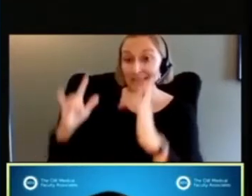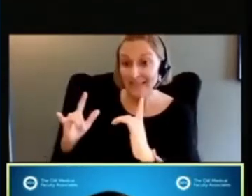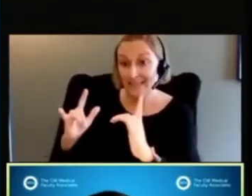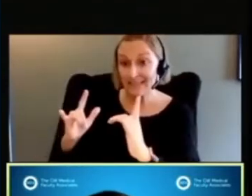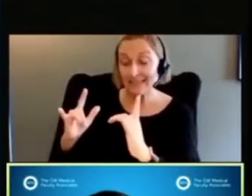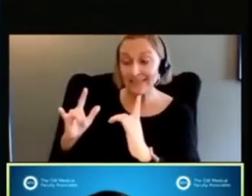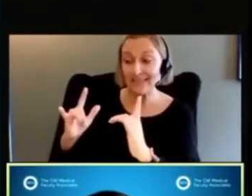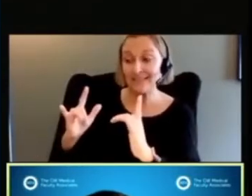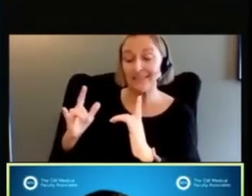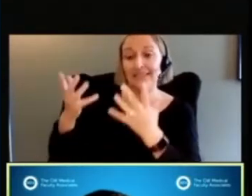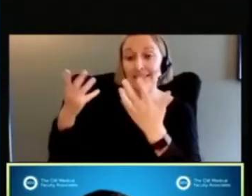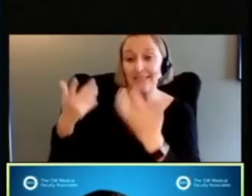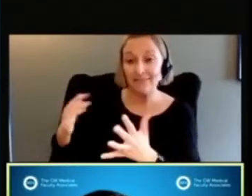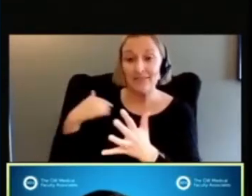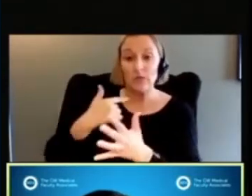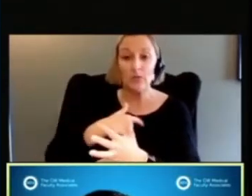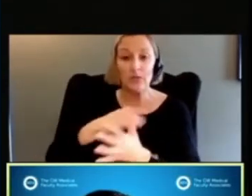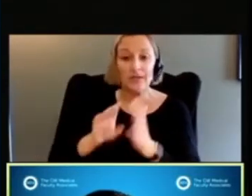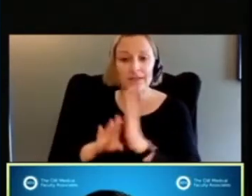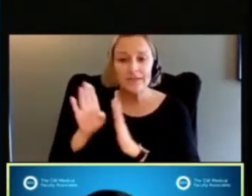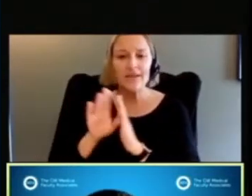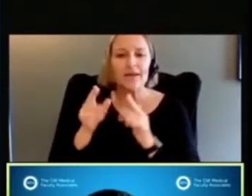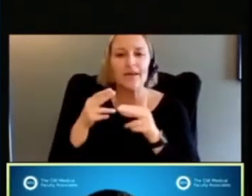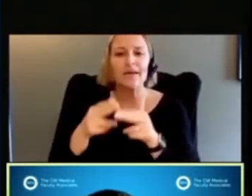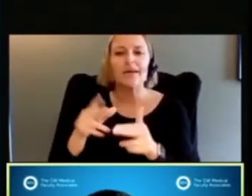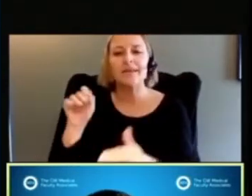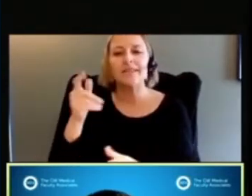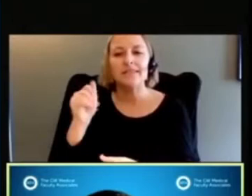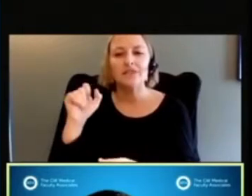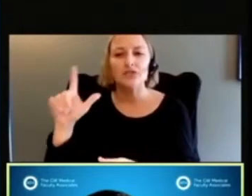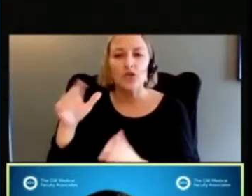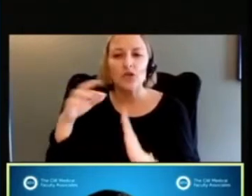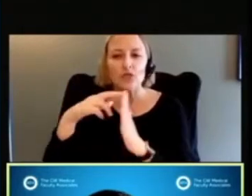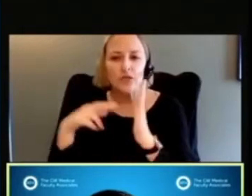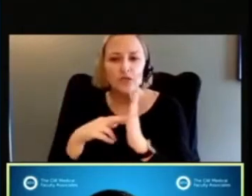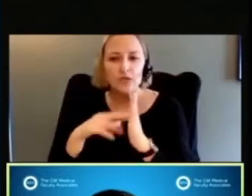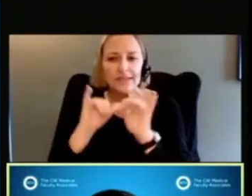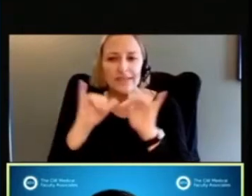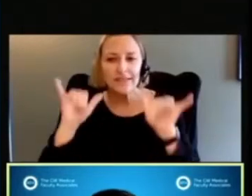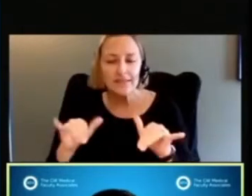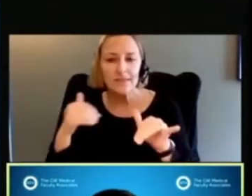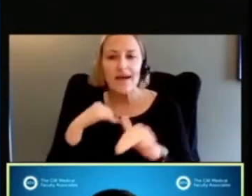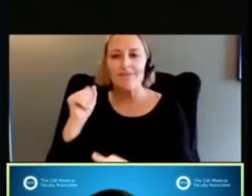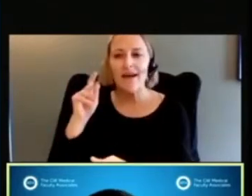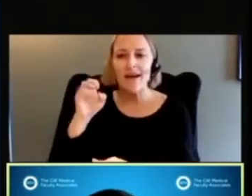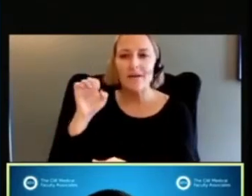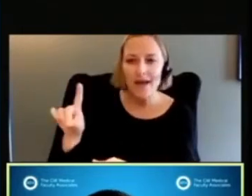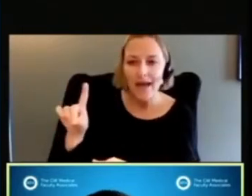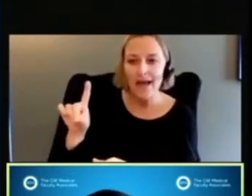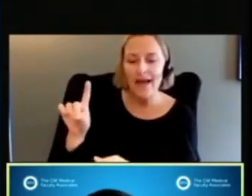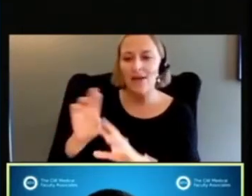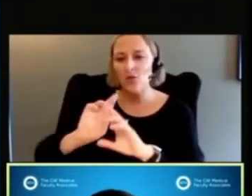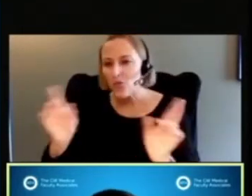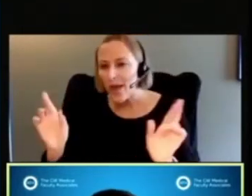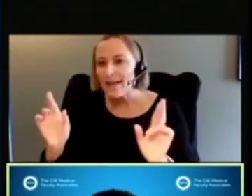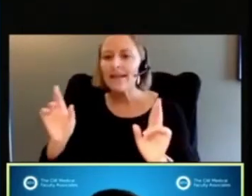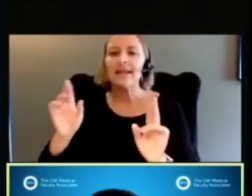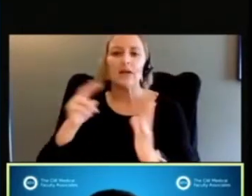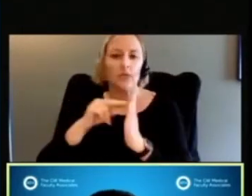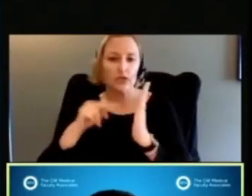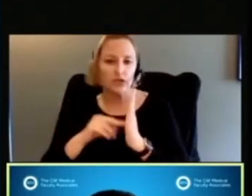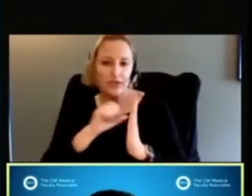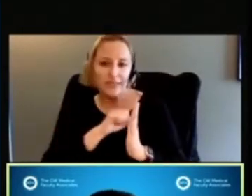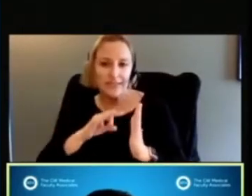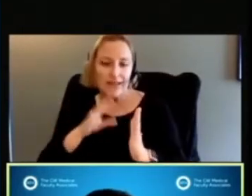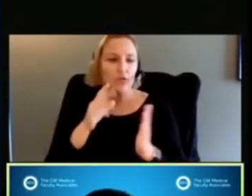developed a digital registration system. So we had iPads all mounted into kiosks, and our registration staff would be wandering around